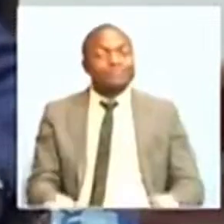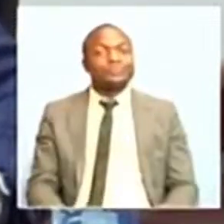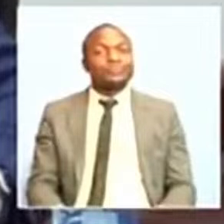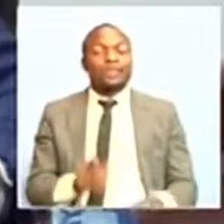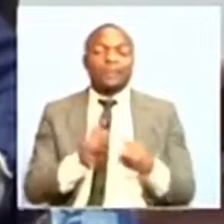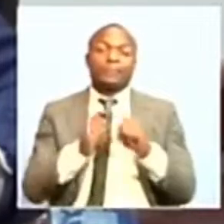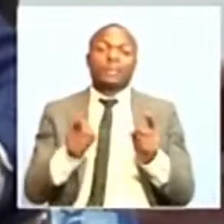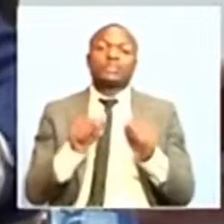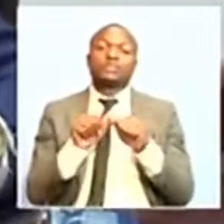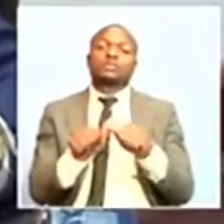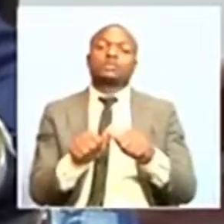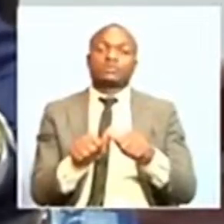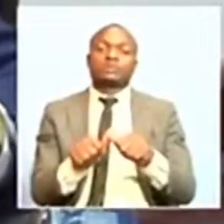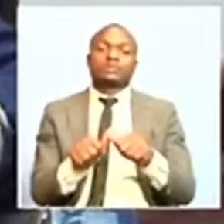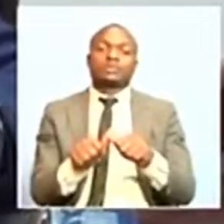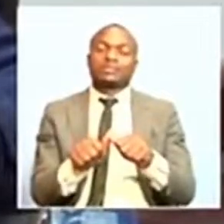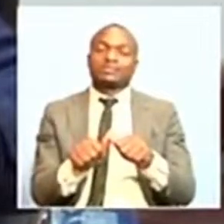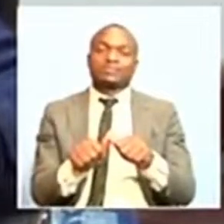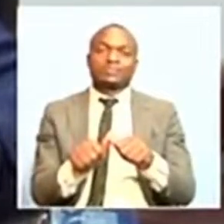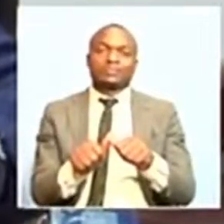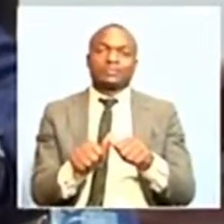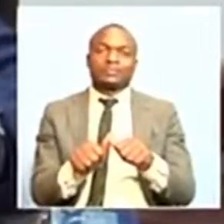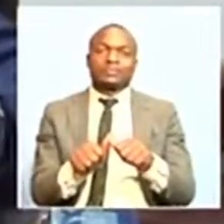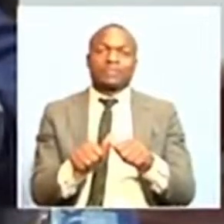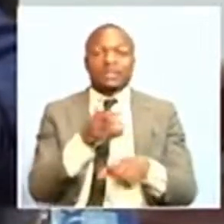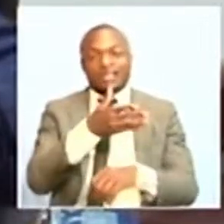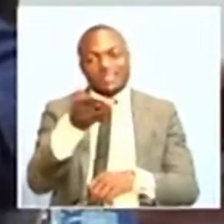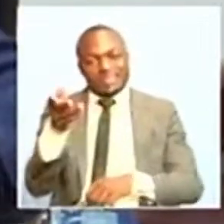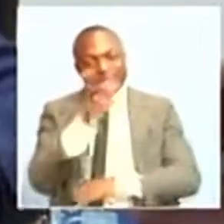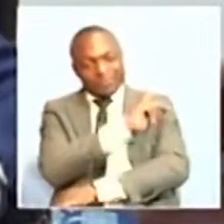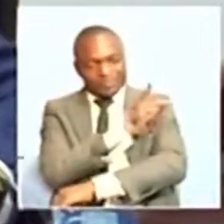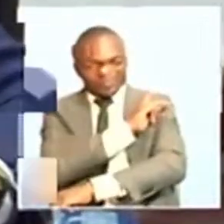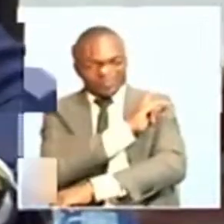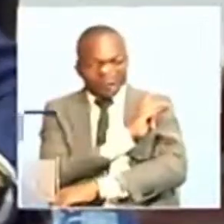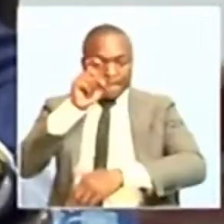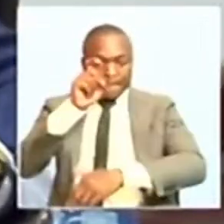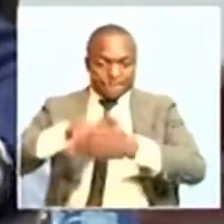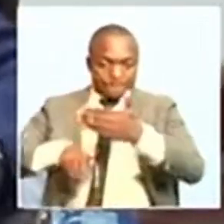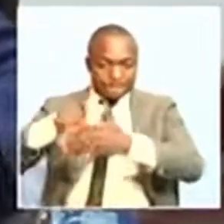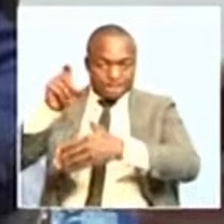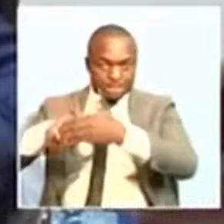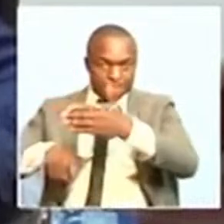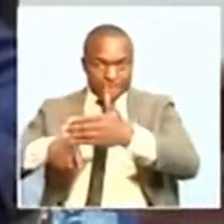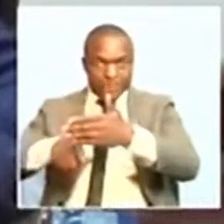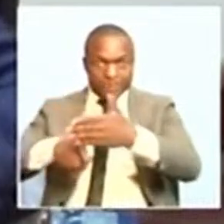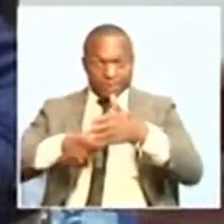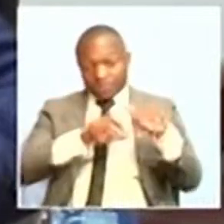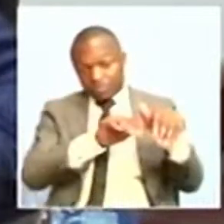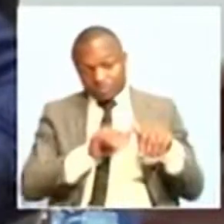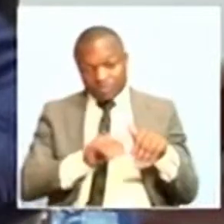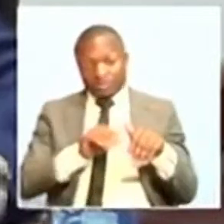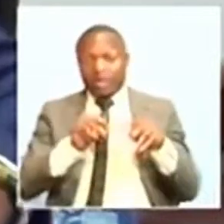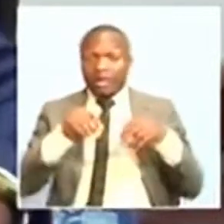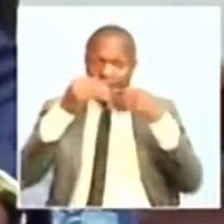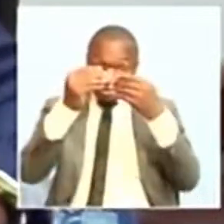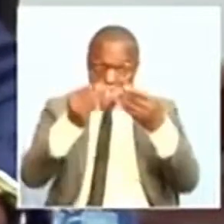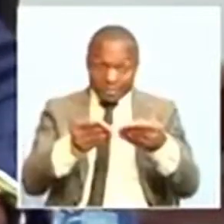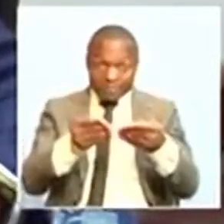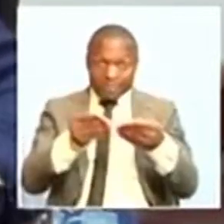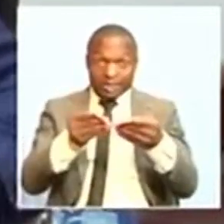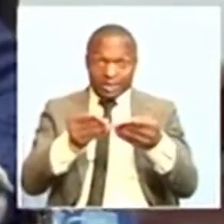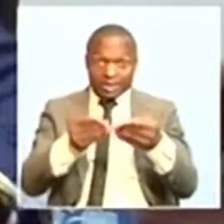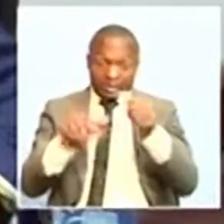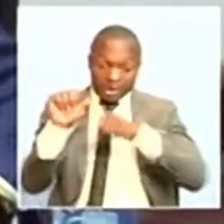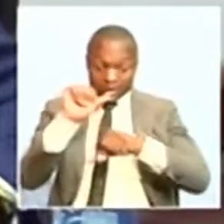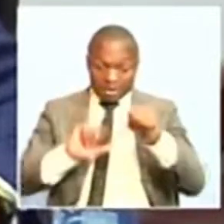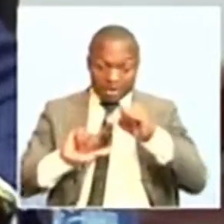But still, there is still potential of tax evasion. Provided they followed the audit process and